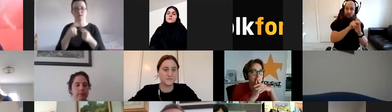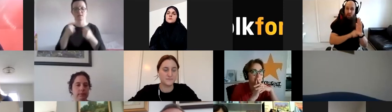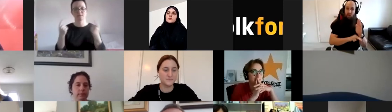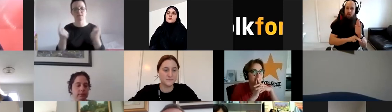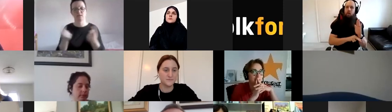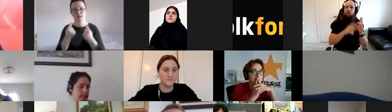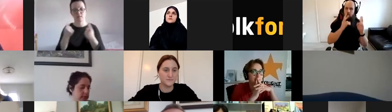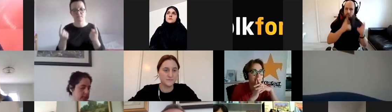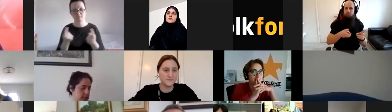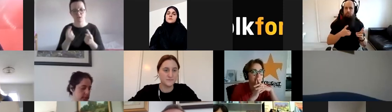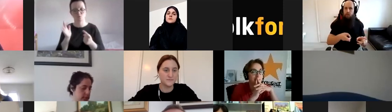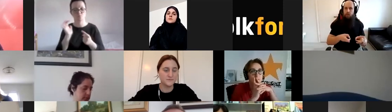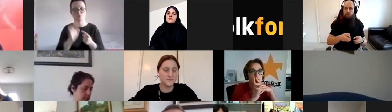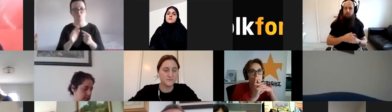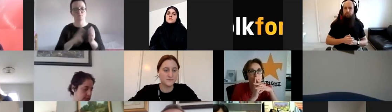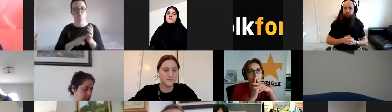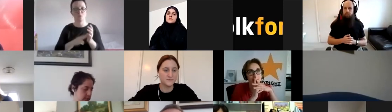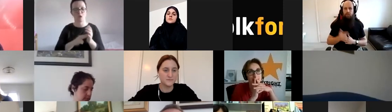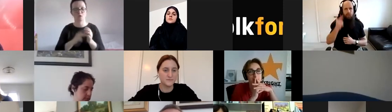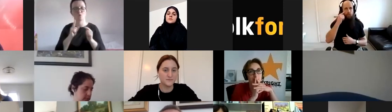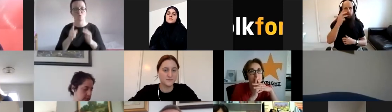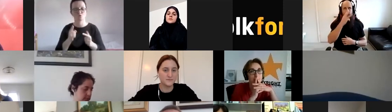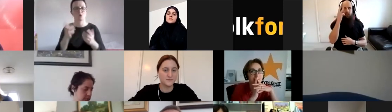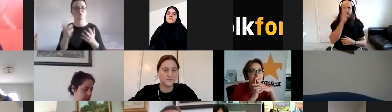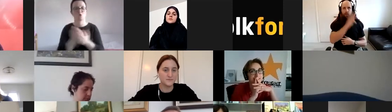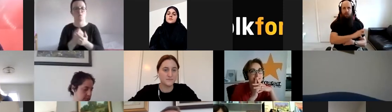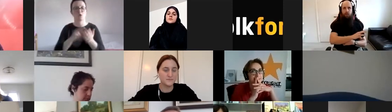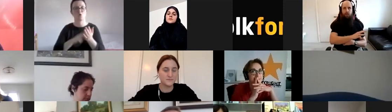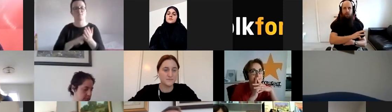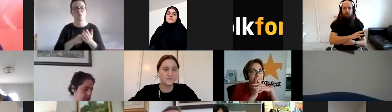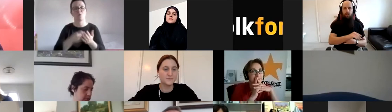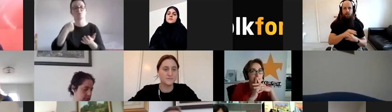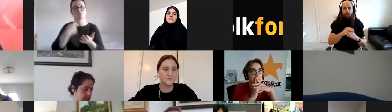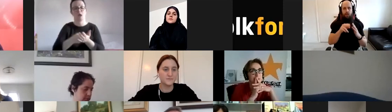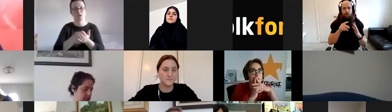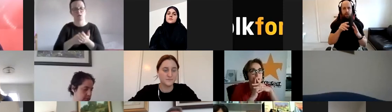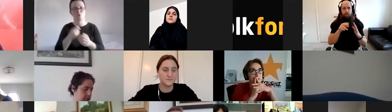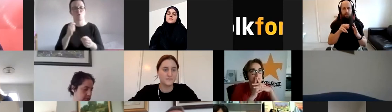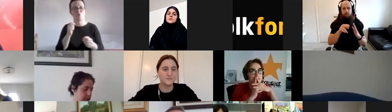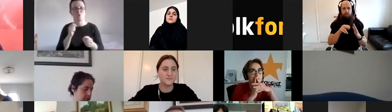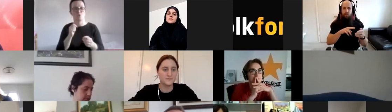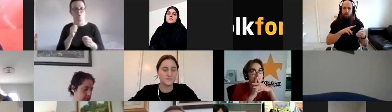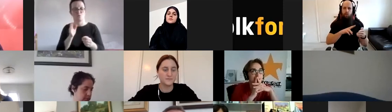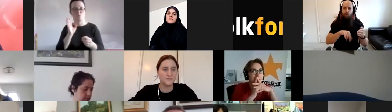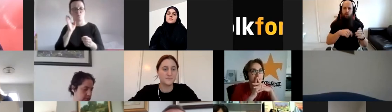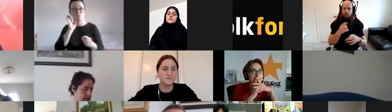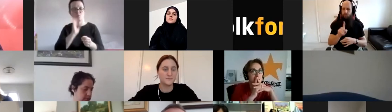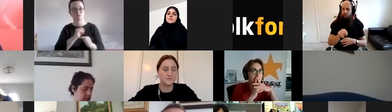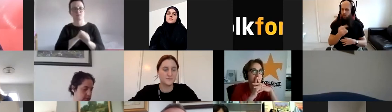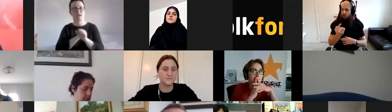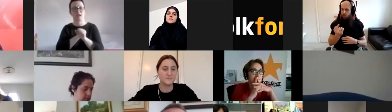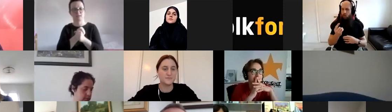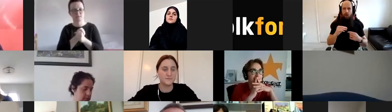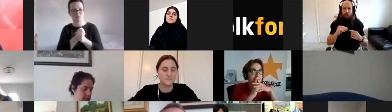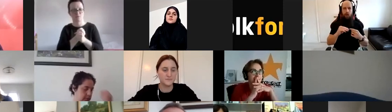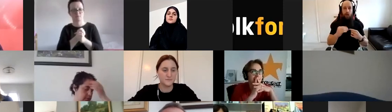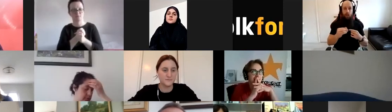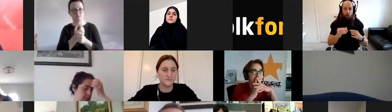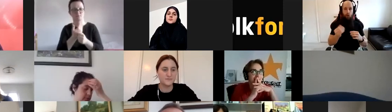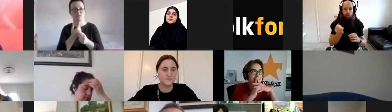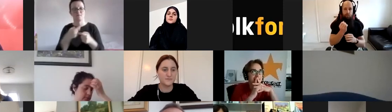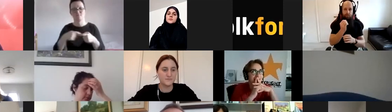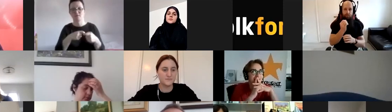3 years ago, the Coalition for Campaign Against the Nuclear Weapon also received the Nobel